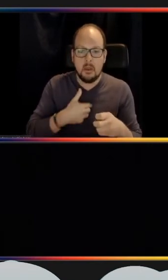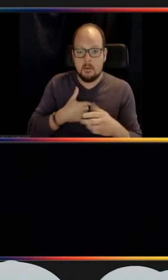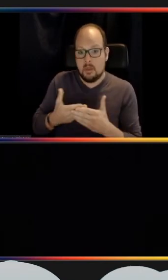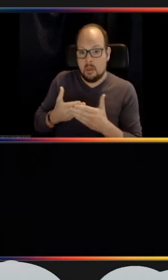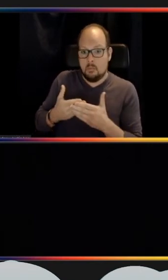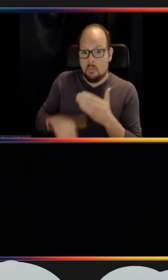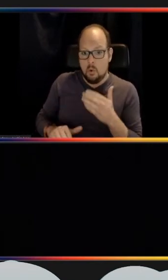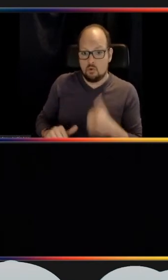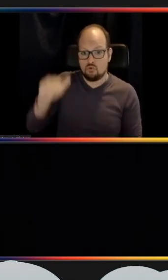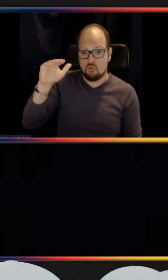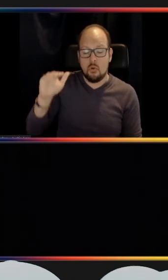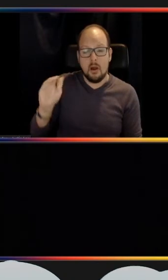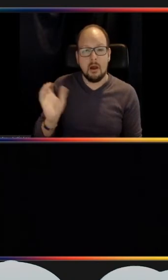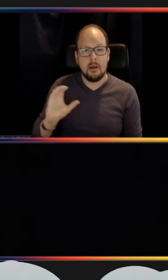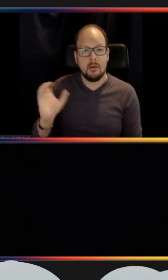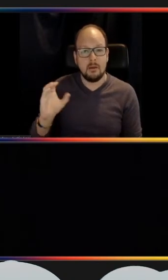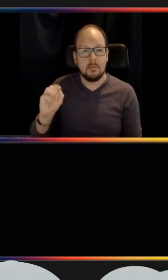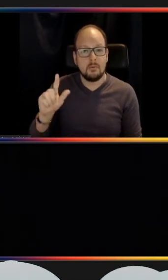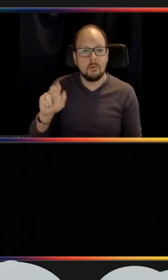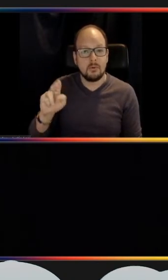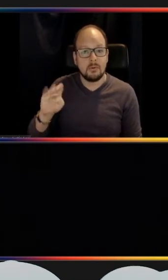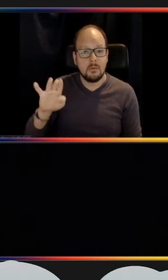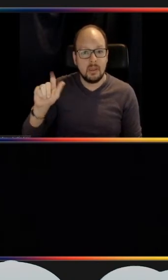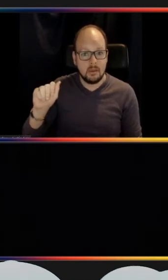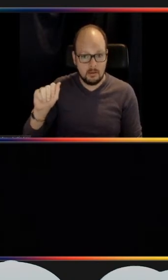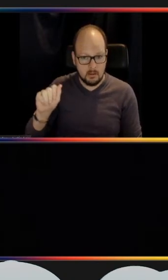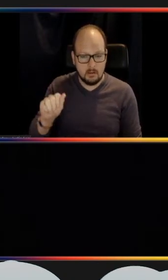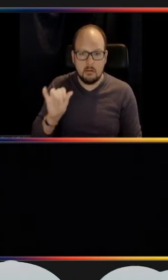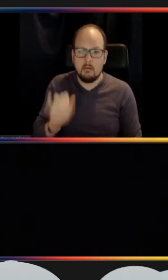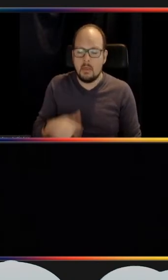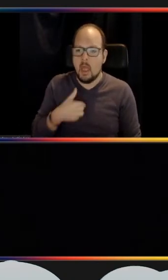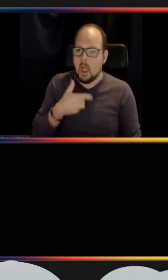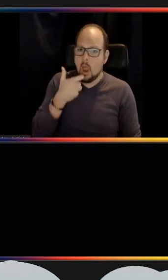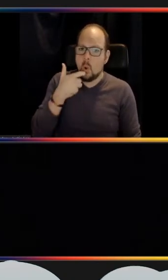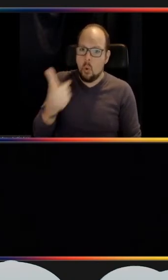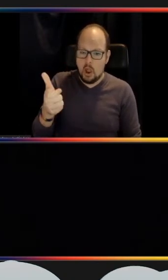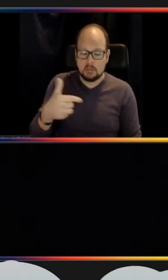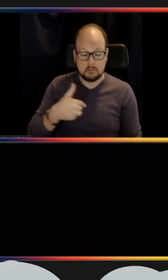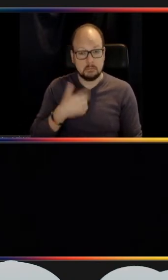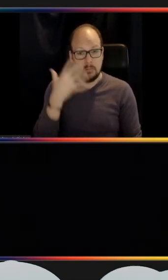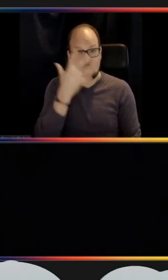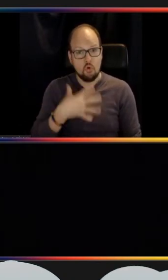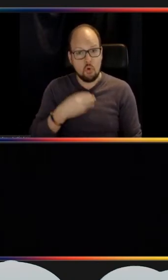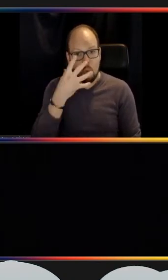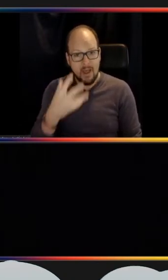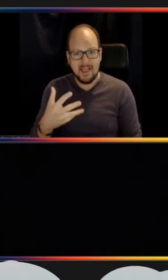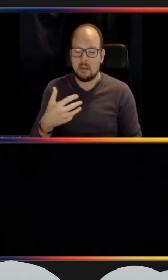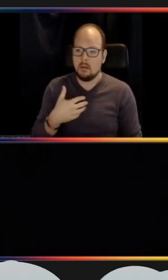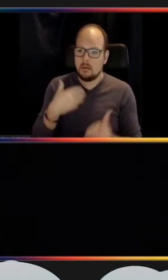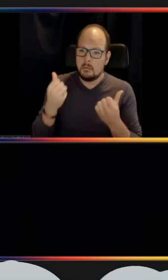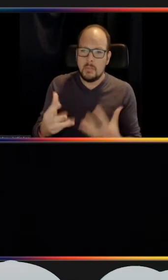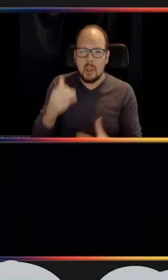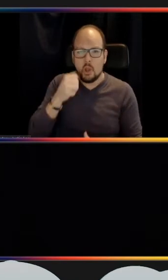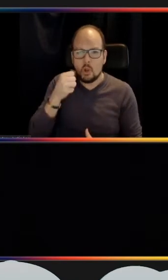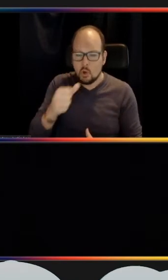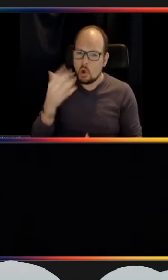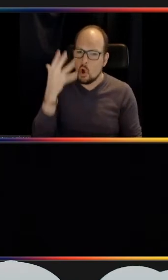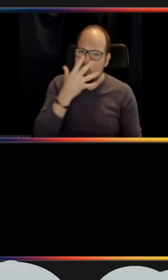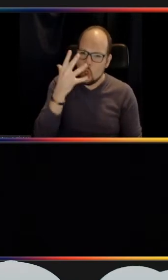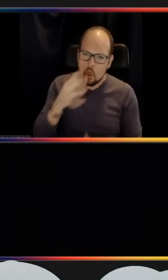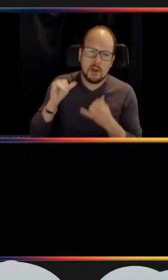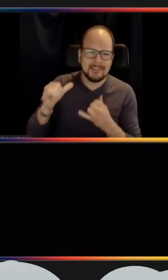So when I was watching all the shows, they were dubbed in Spanish, and all the girls looked like me, like Selena Gomez and Miley Cyrus and Demi